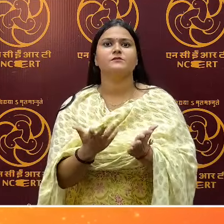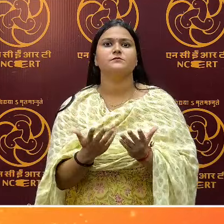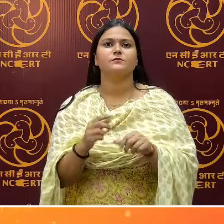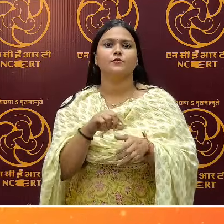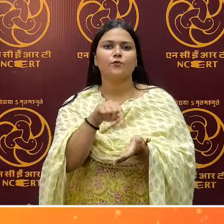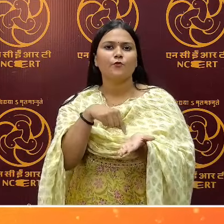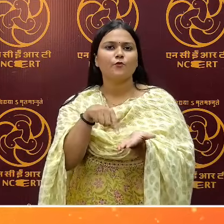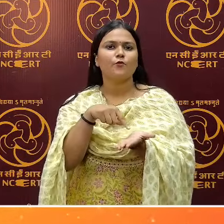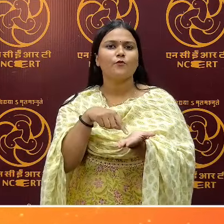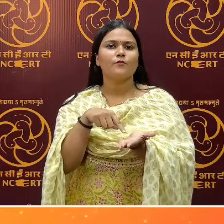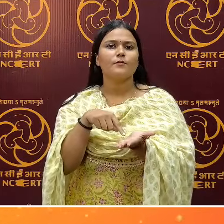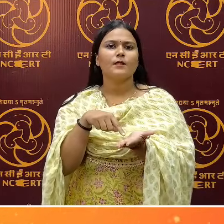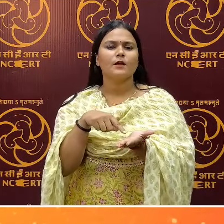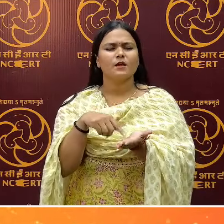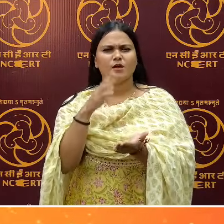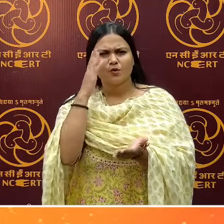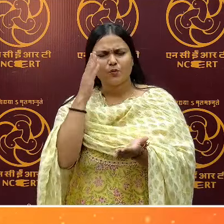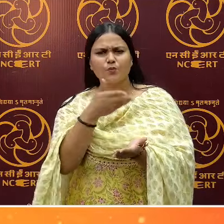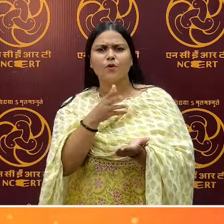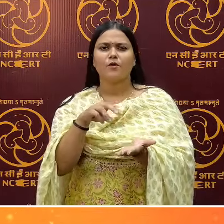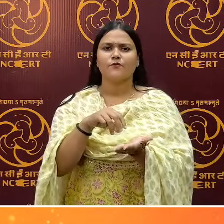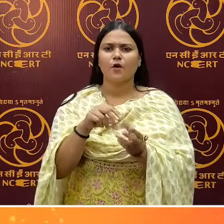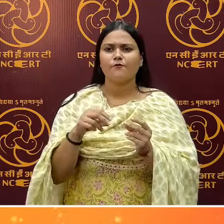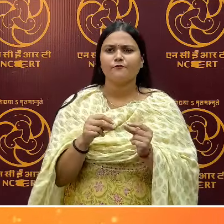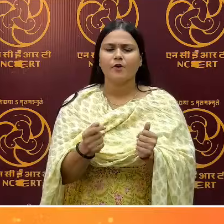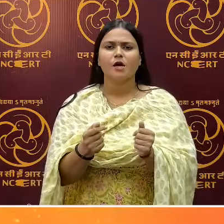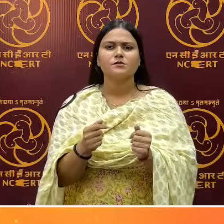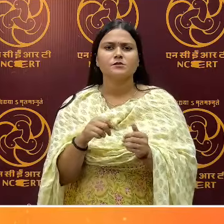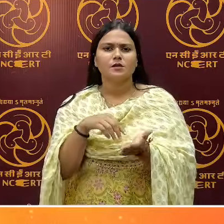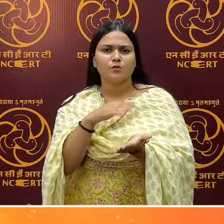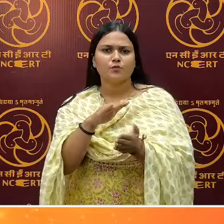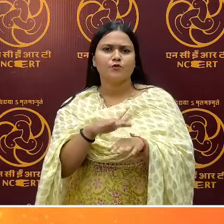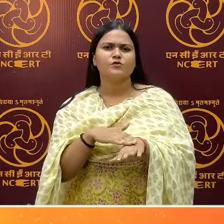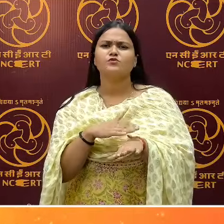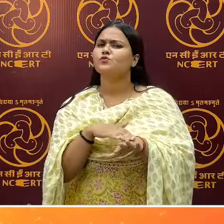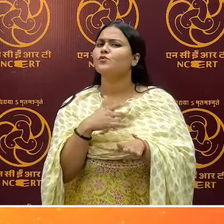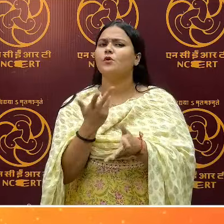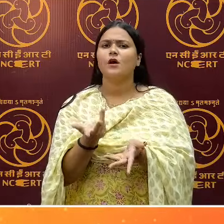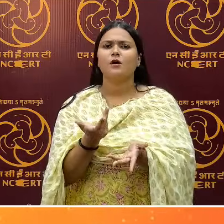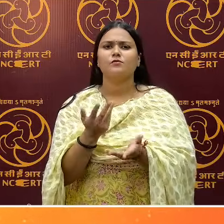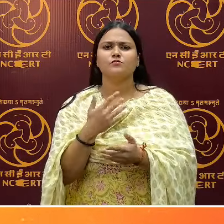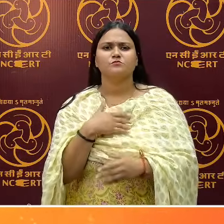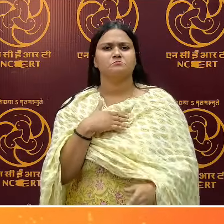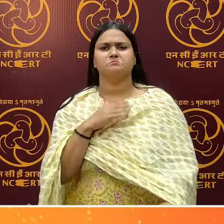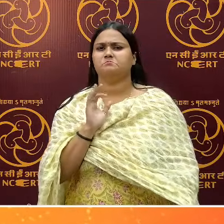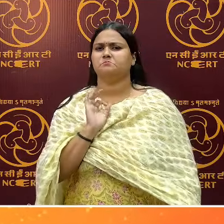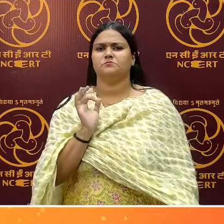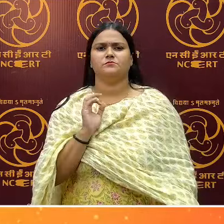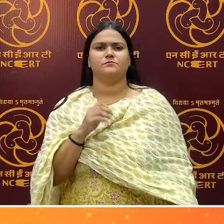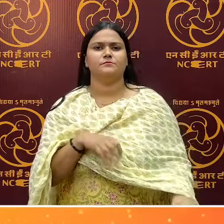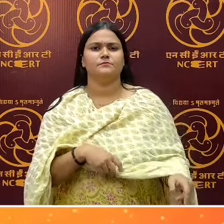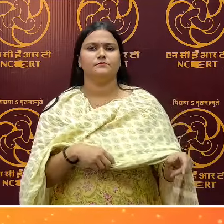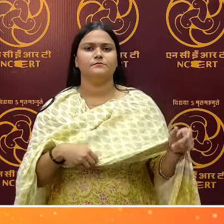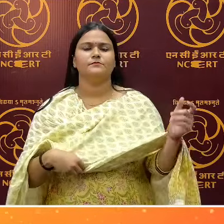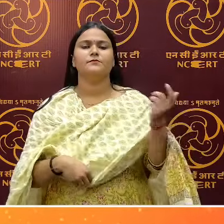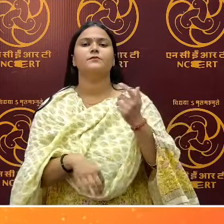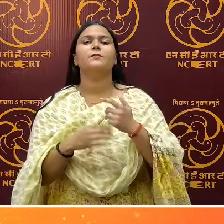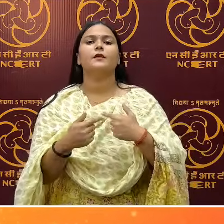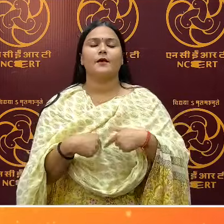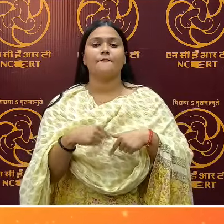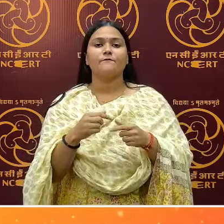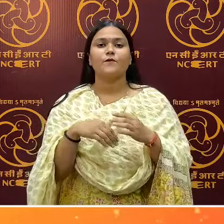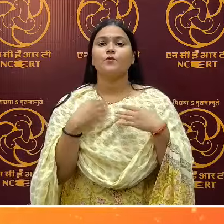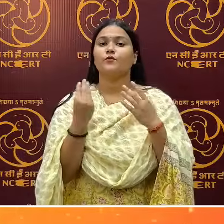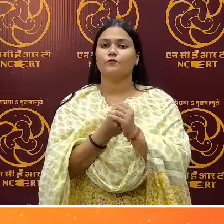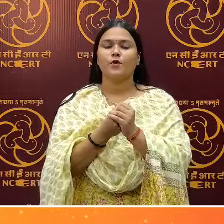which is helping it rotate faster or rotate slower? I'm not sure, ma'am. Yeah. So we are